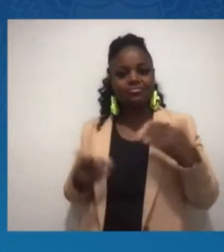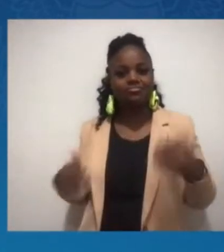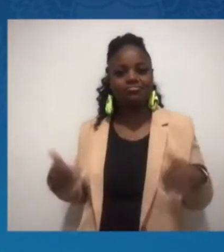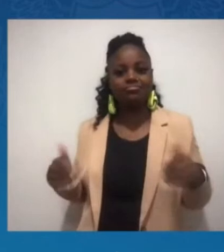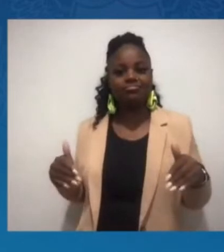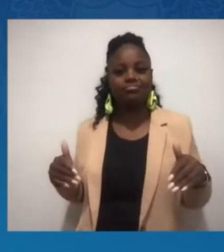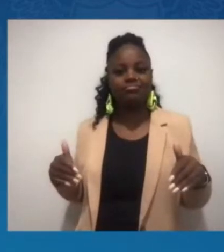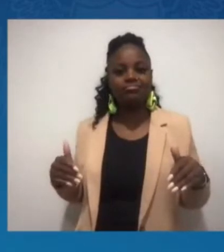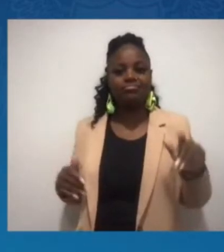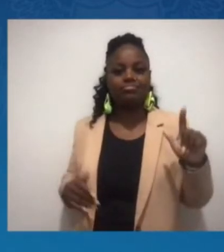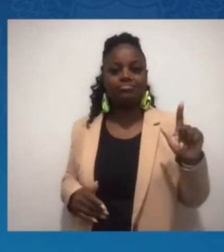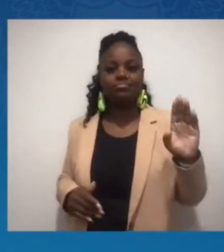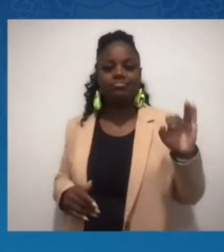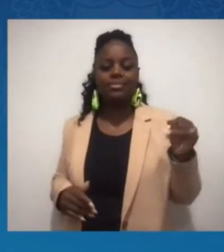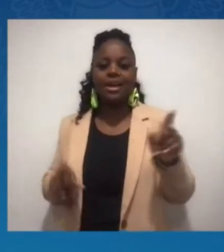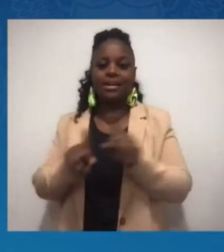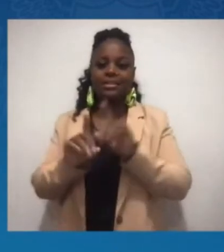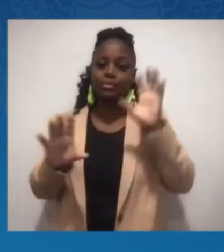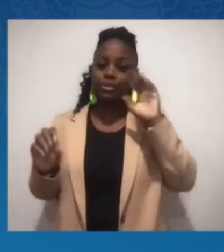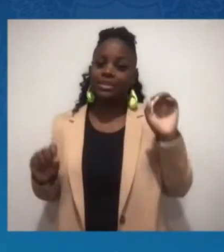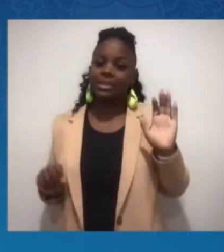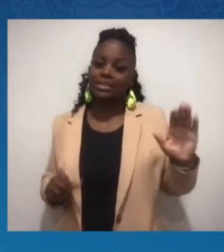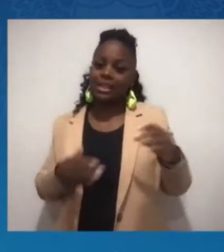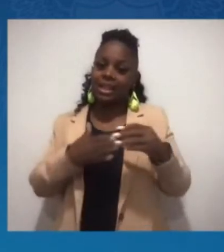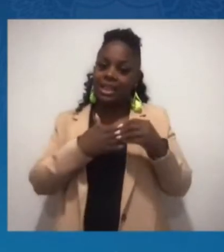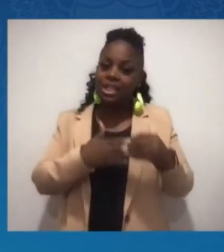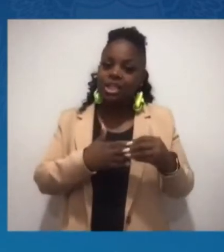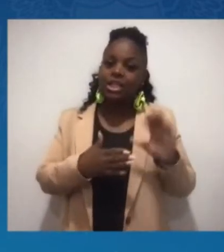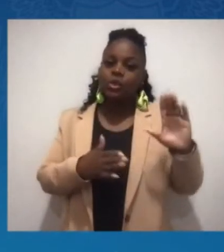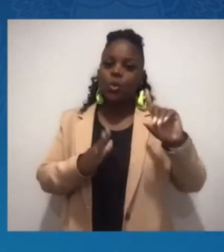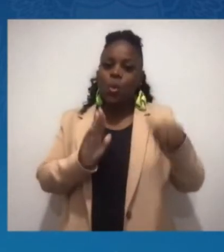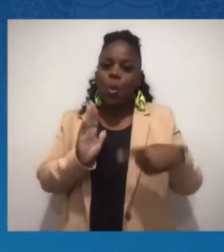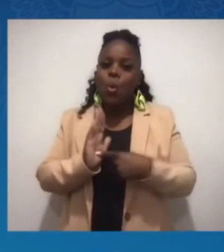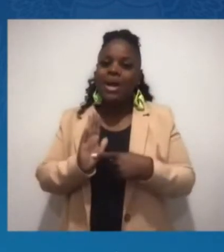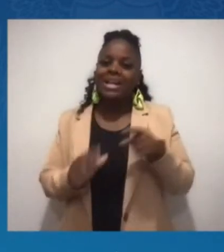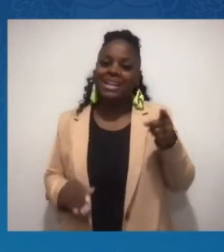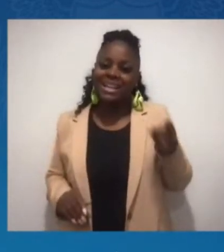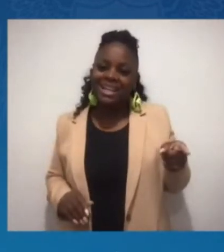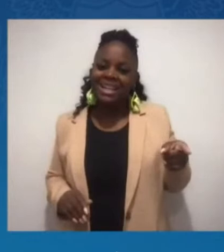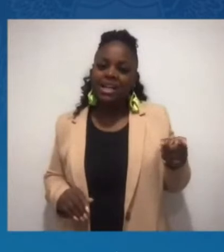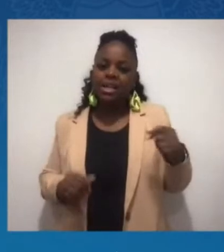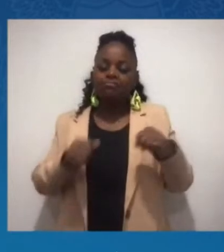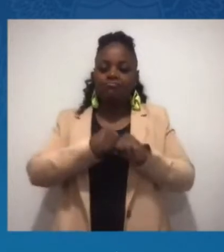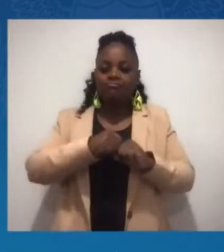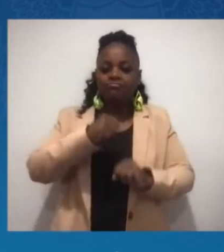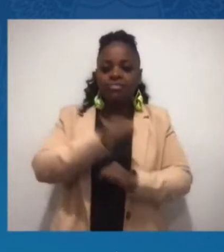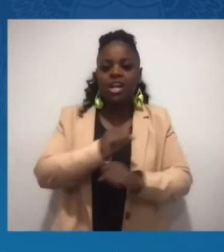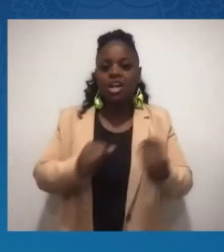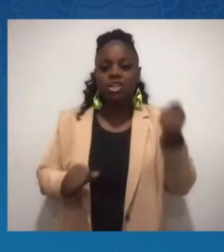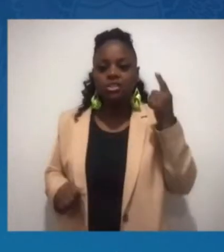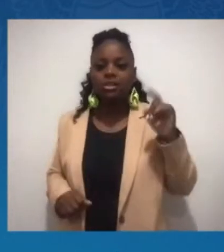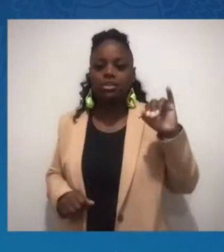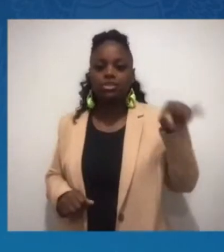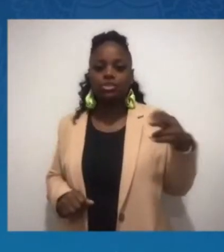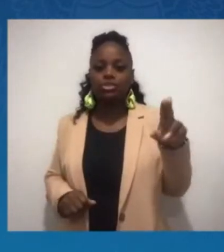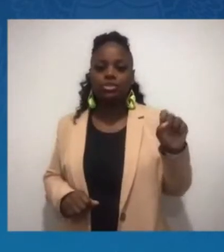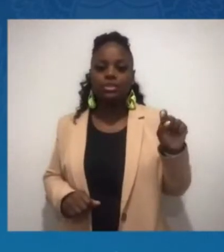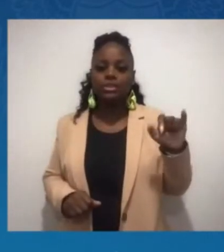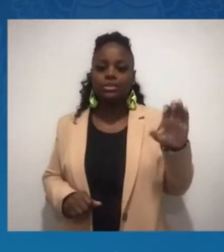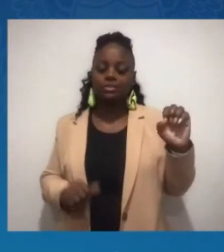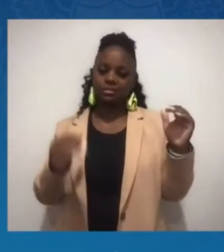was in every way about understanding the fundamental principle of justice and